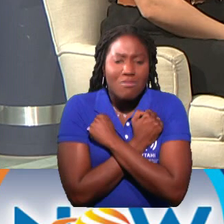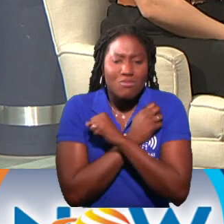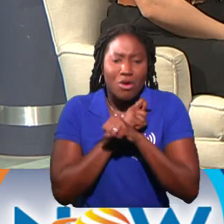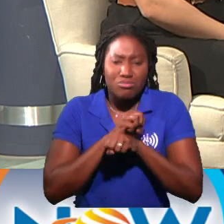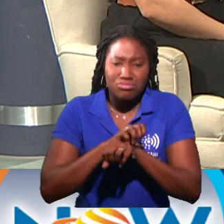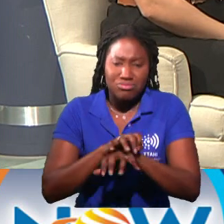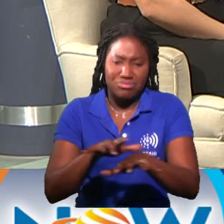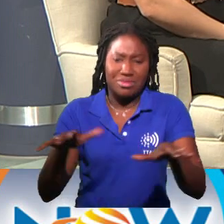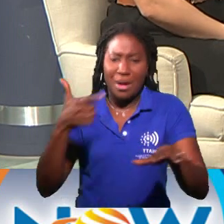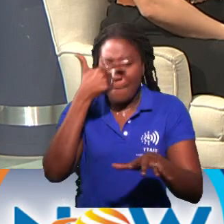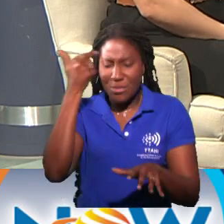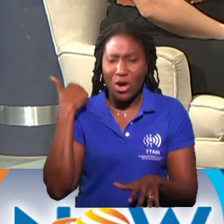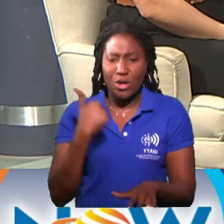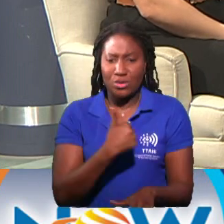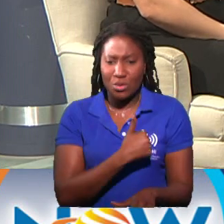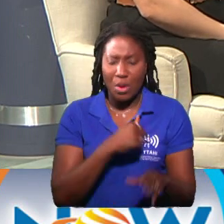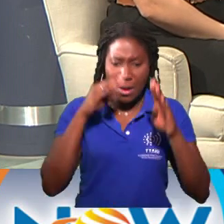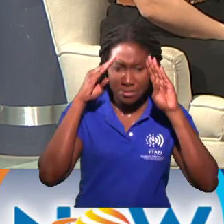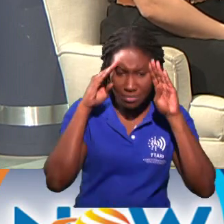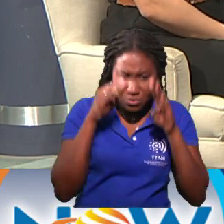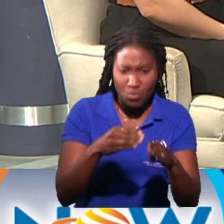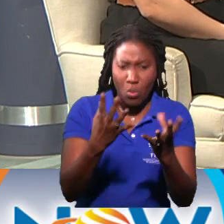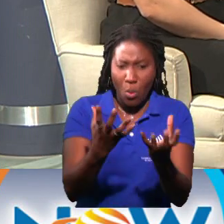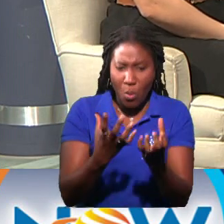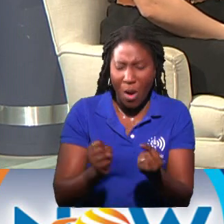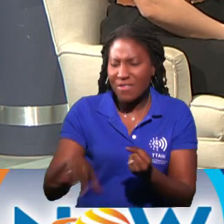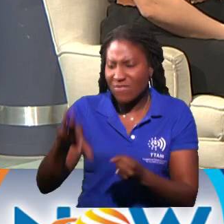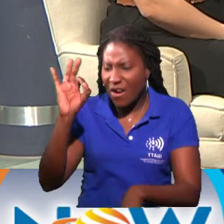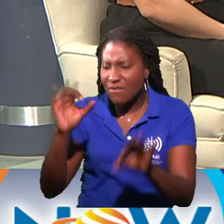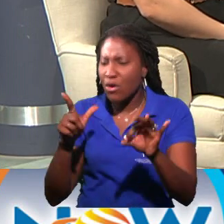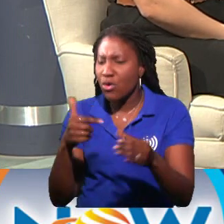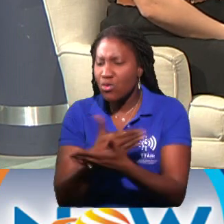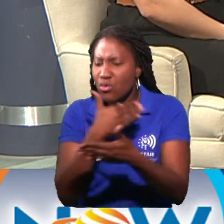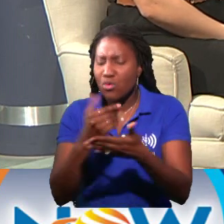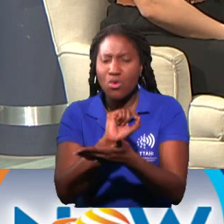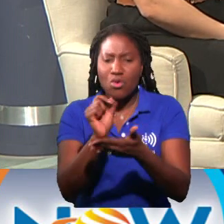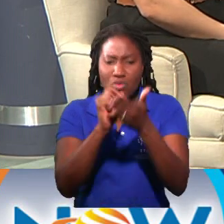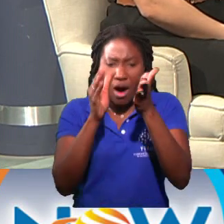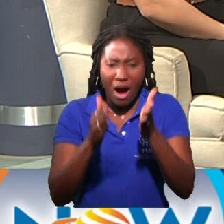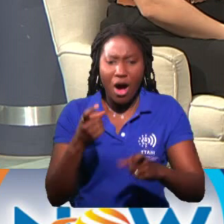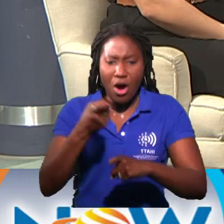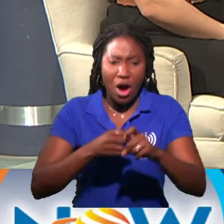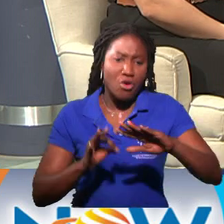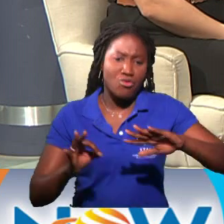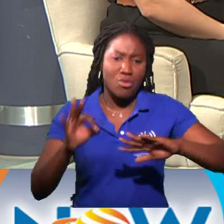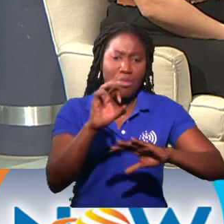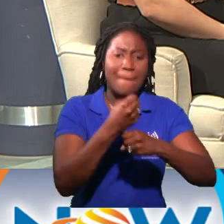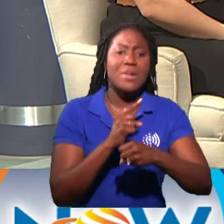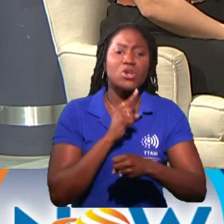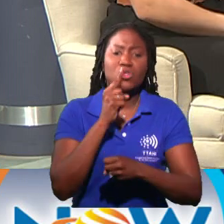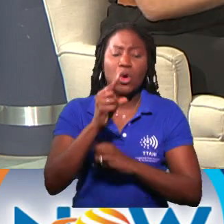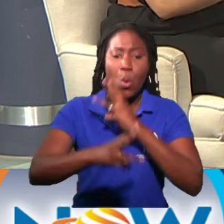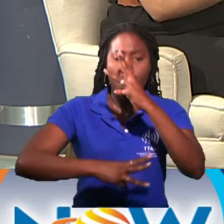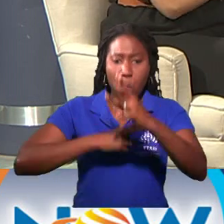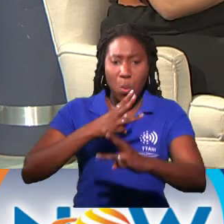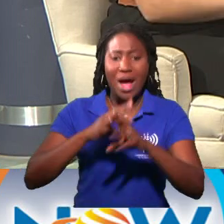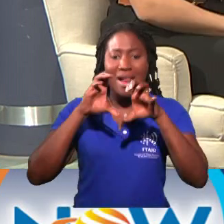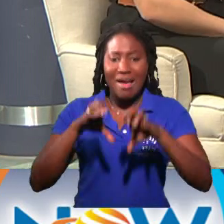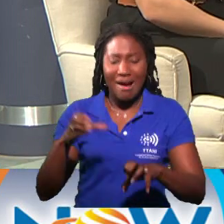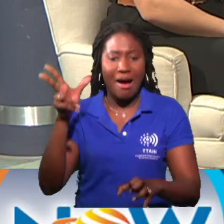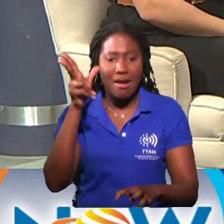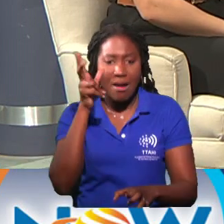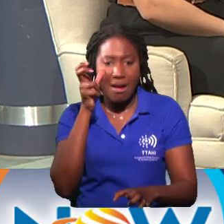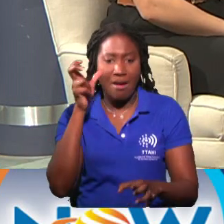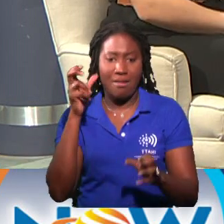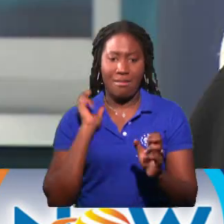stop because we are intent on finding new voices throughout the Caribbean and making sure that the world has access to these voices. That